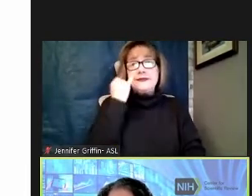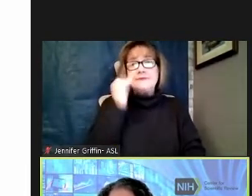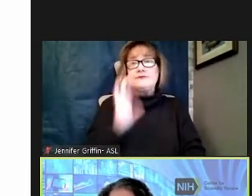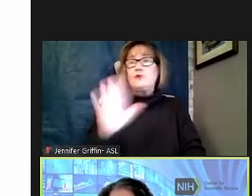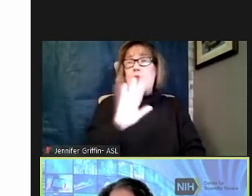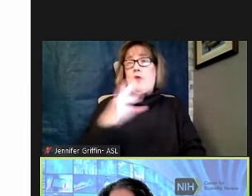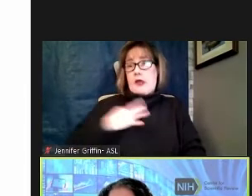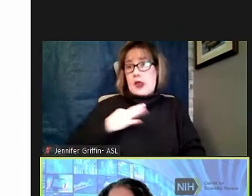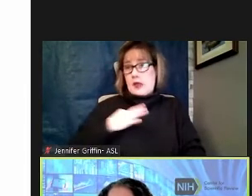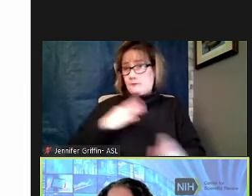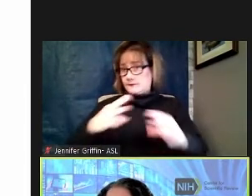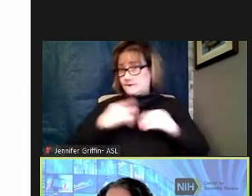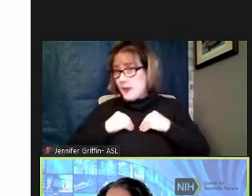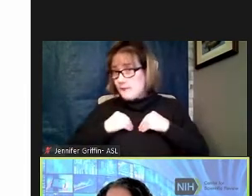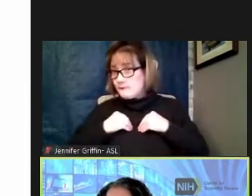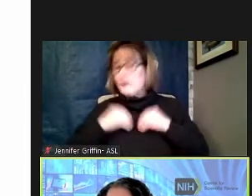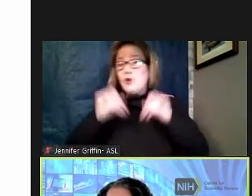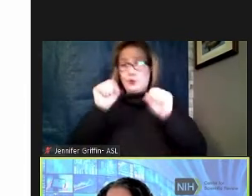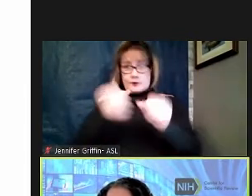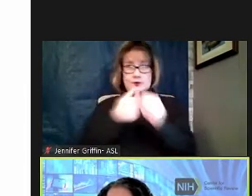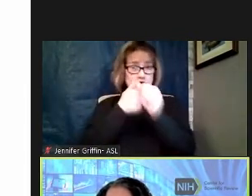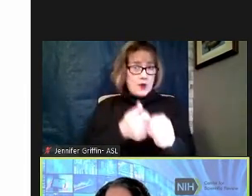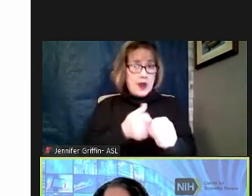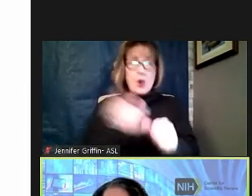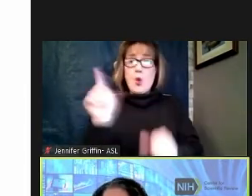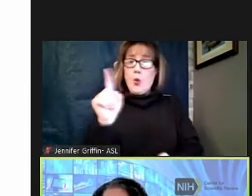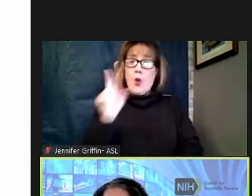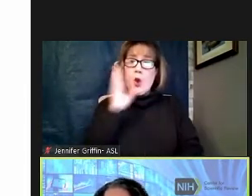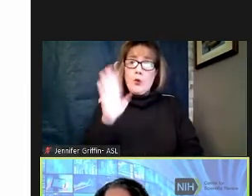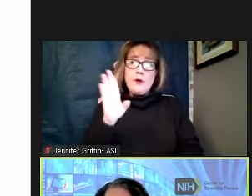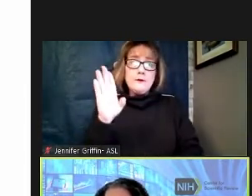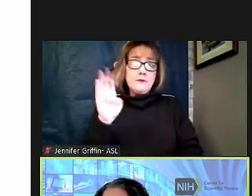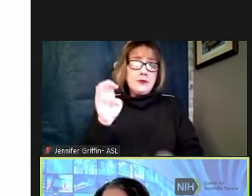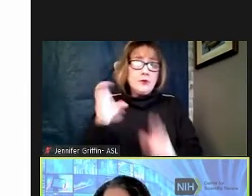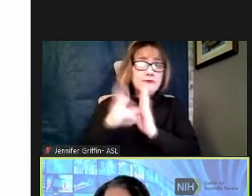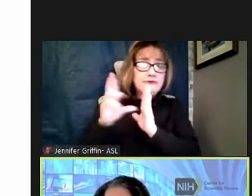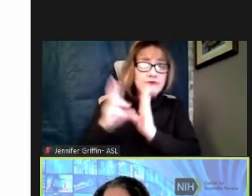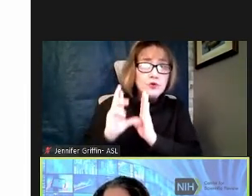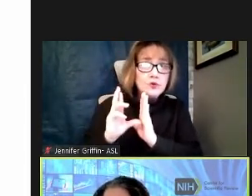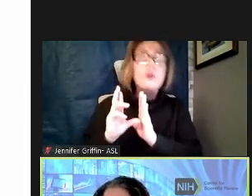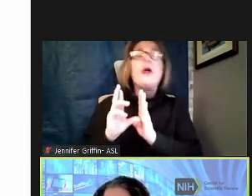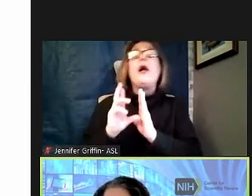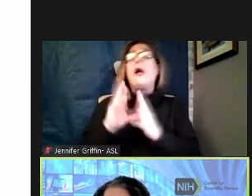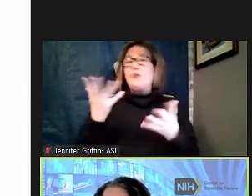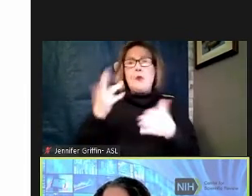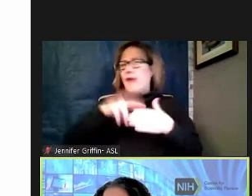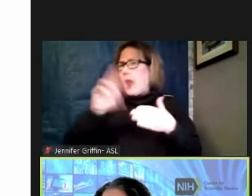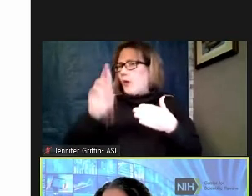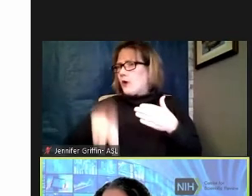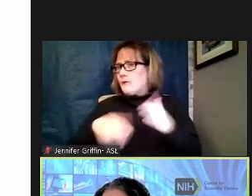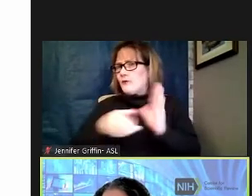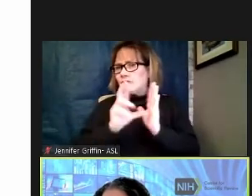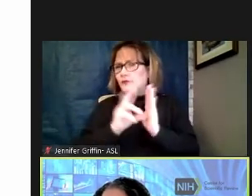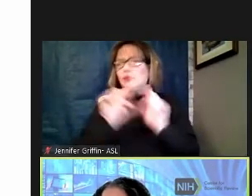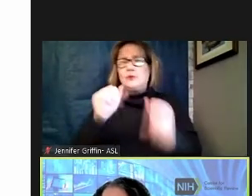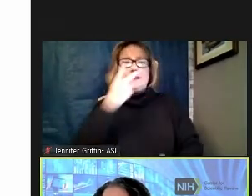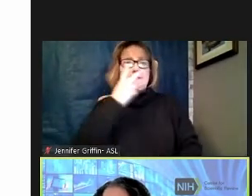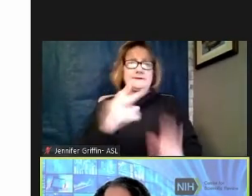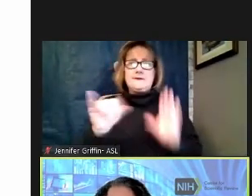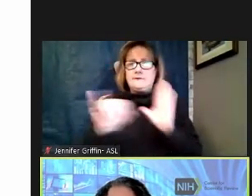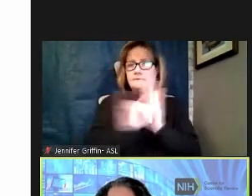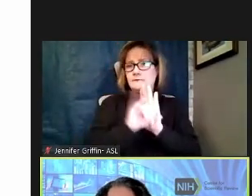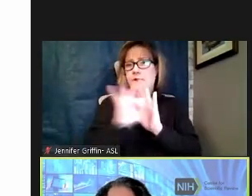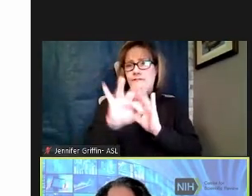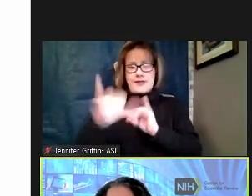was accepted, you can track where it's going to be reviewed, and then the outcome of review. You can see the identity of the